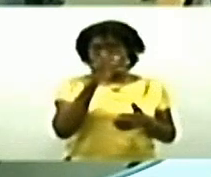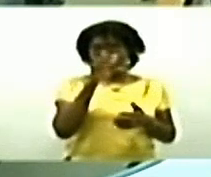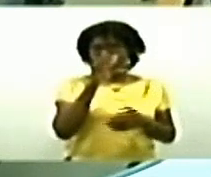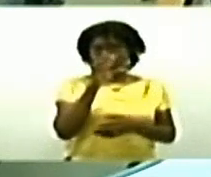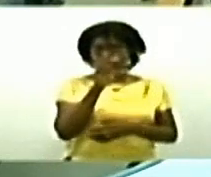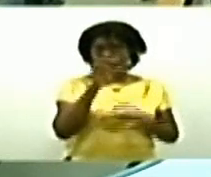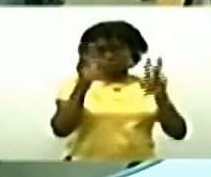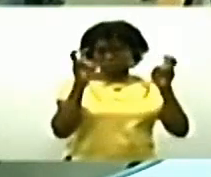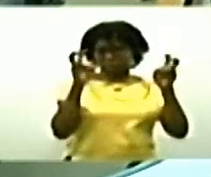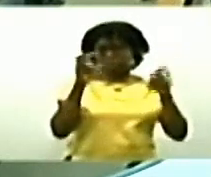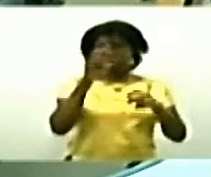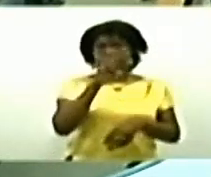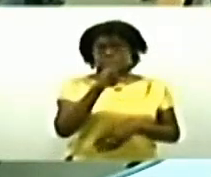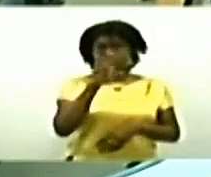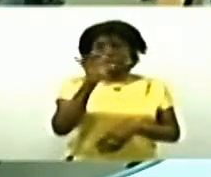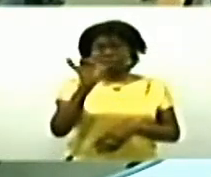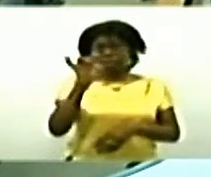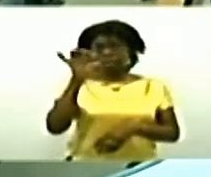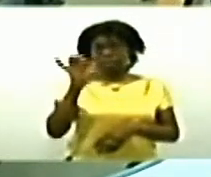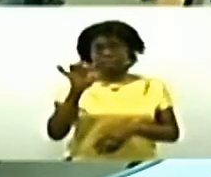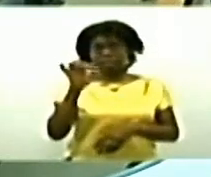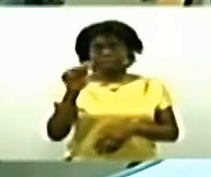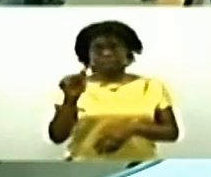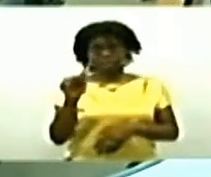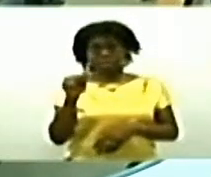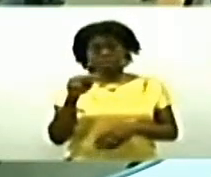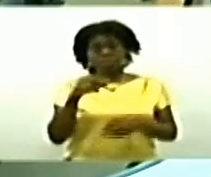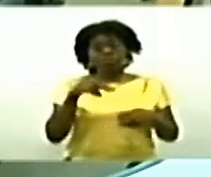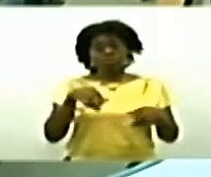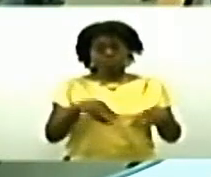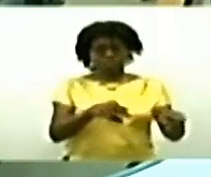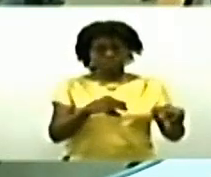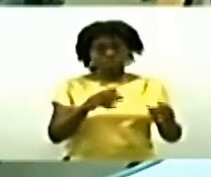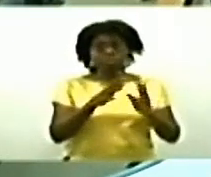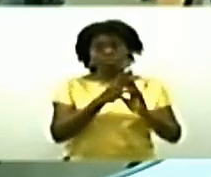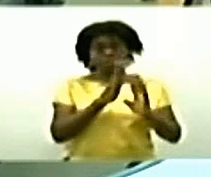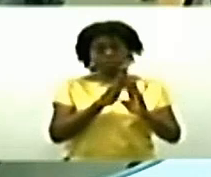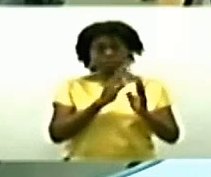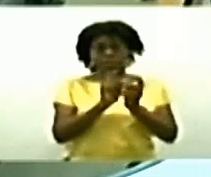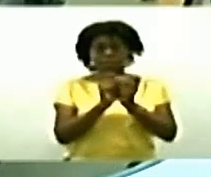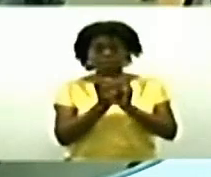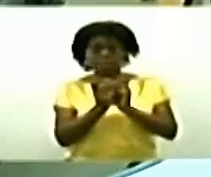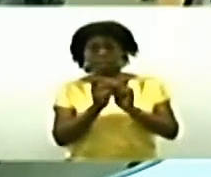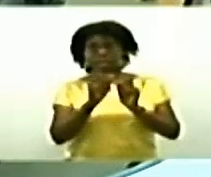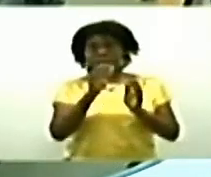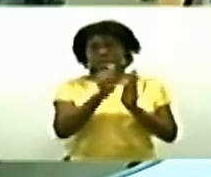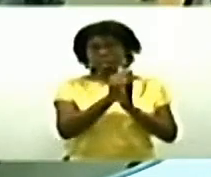shortly entitled Road Traffic Amendment Act 2018.